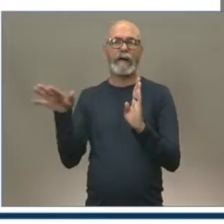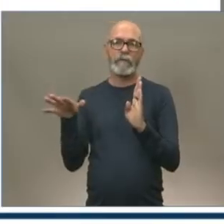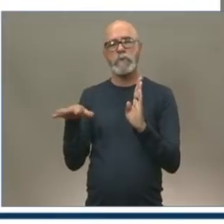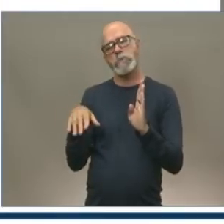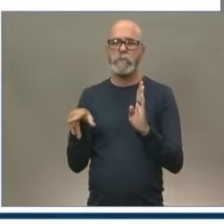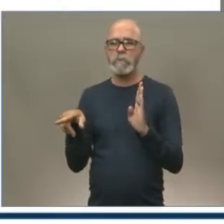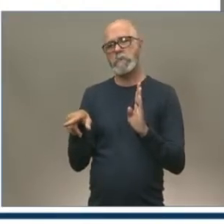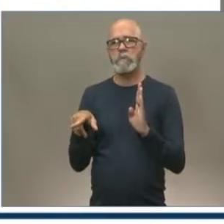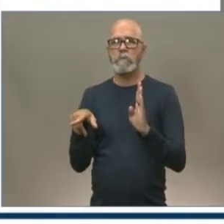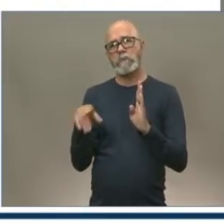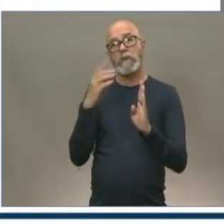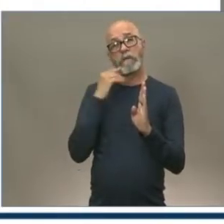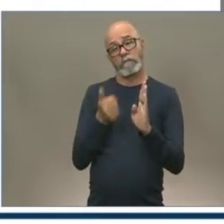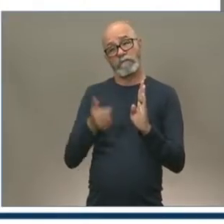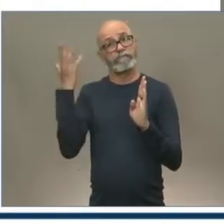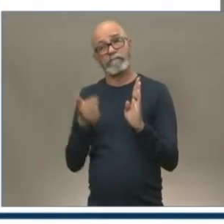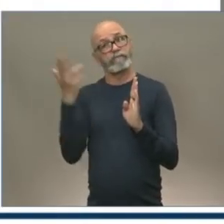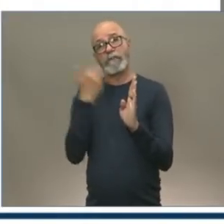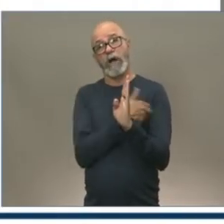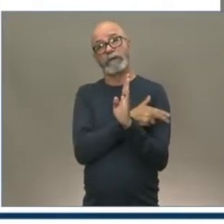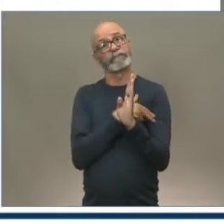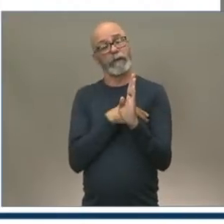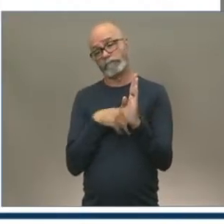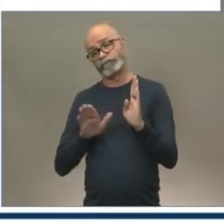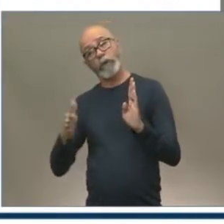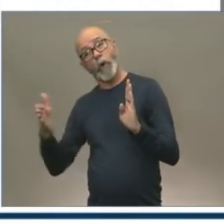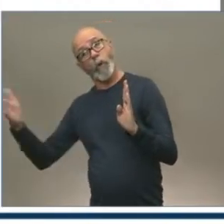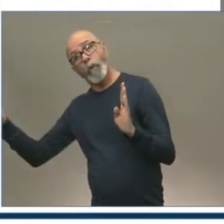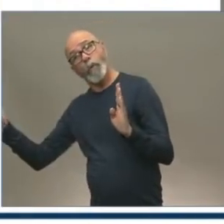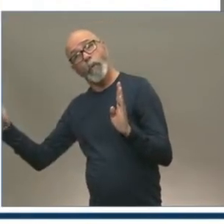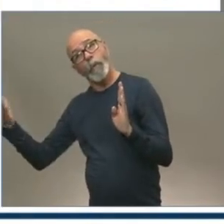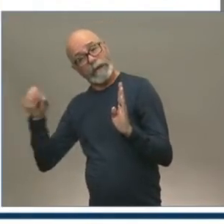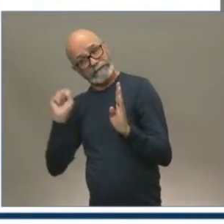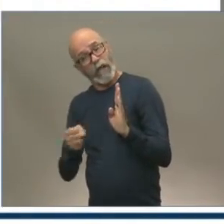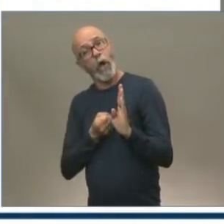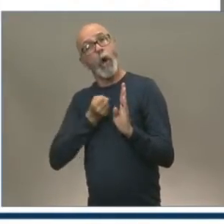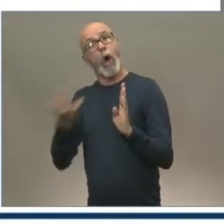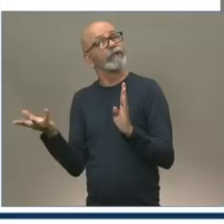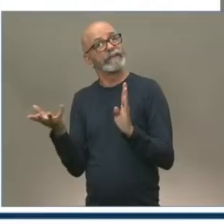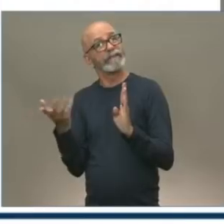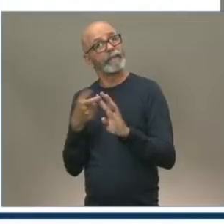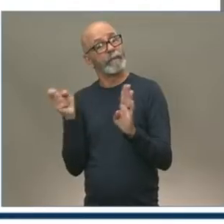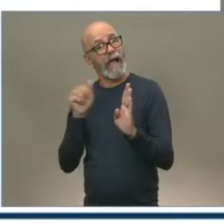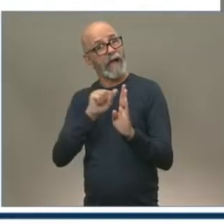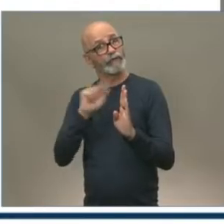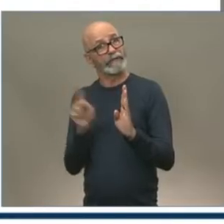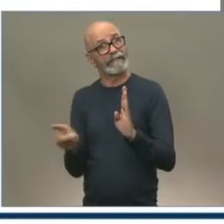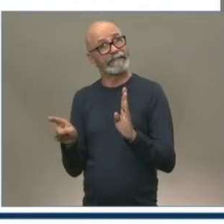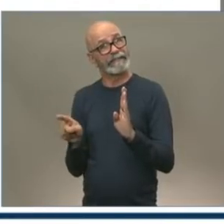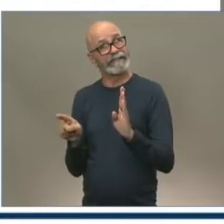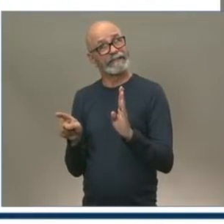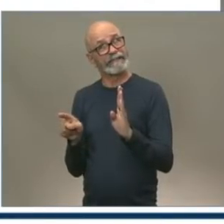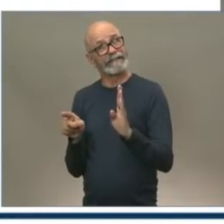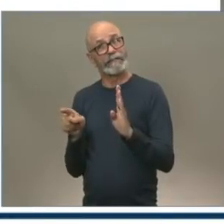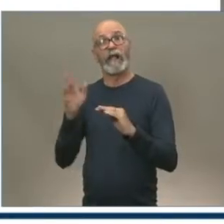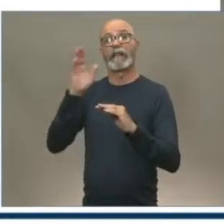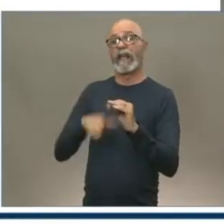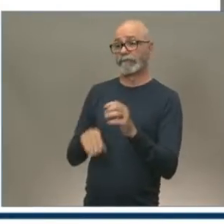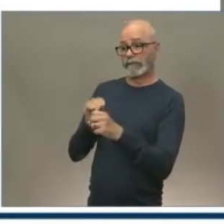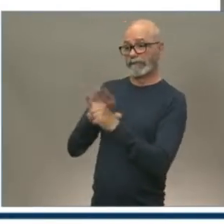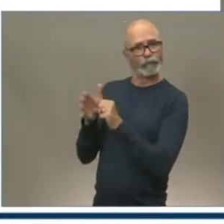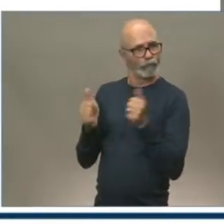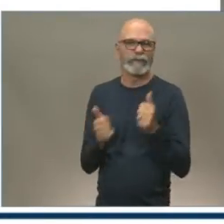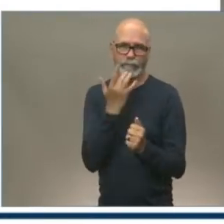hospital or even dying, is greater for the vaccine than it is from COVID. So it's all driven how the decision and